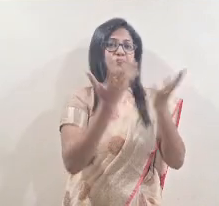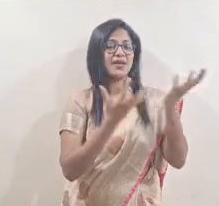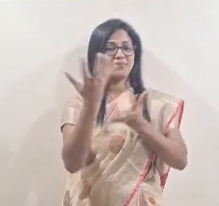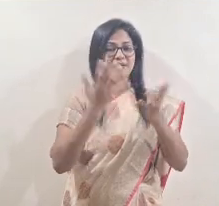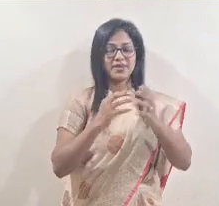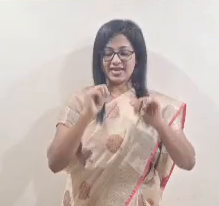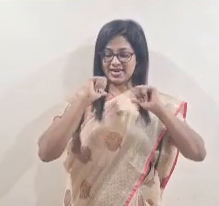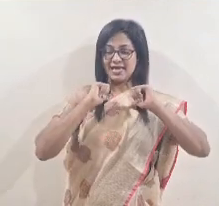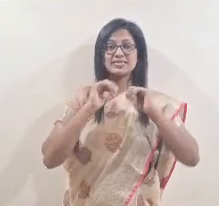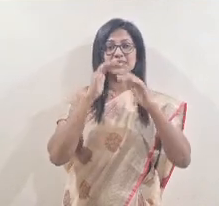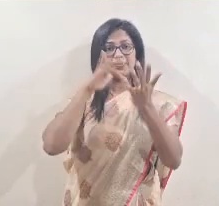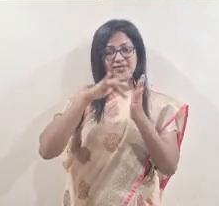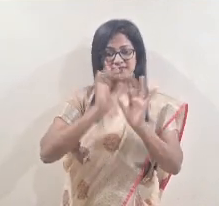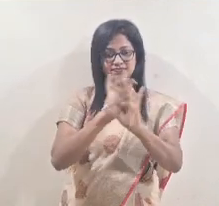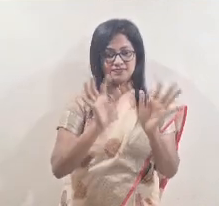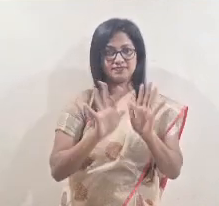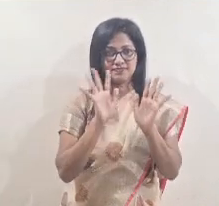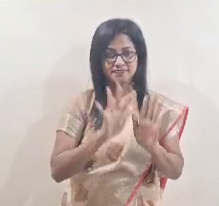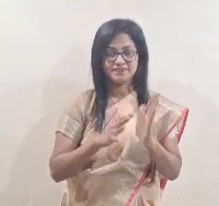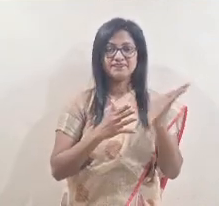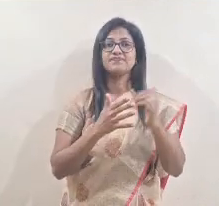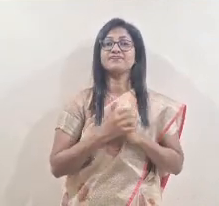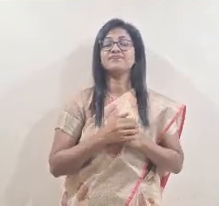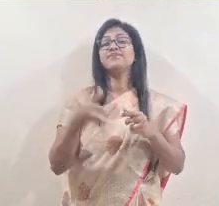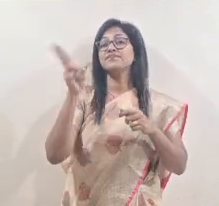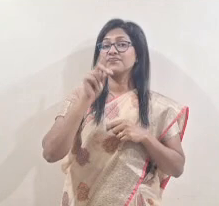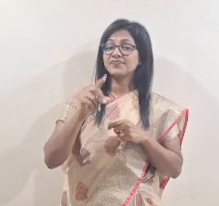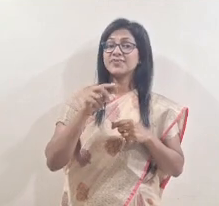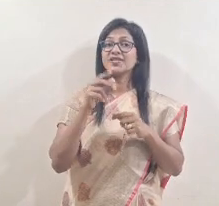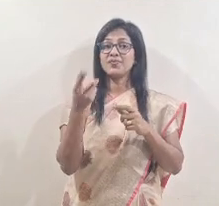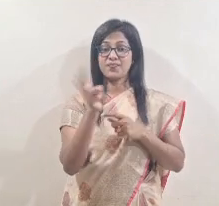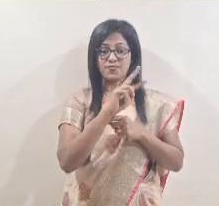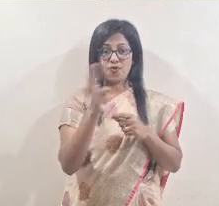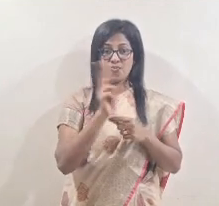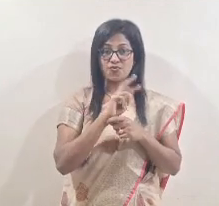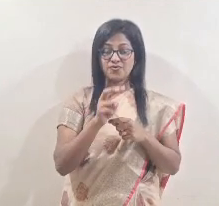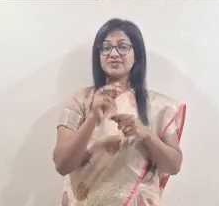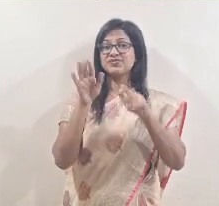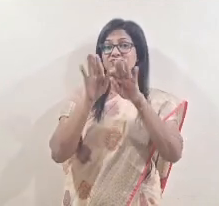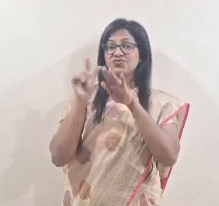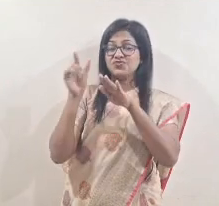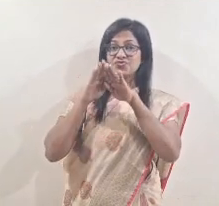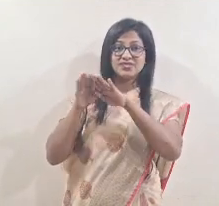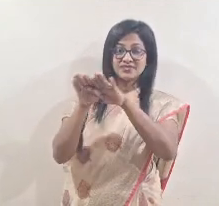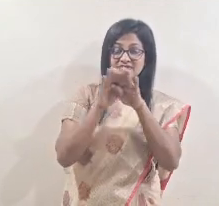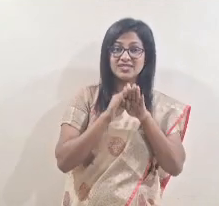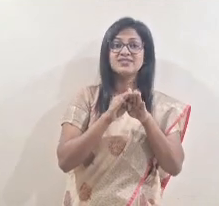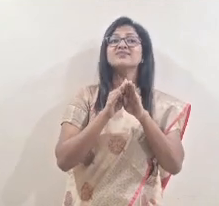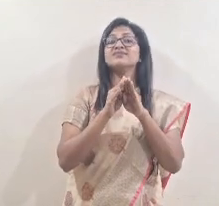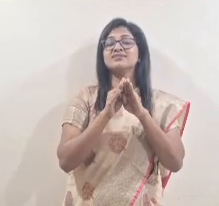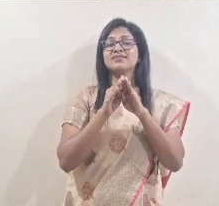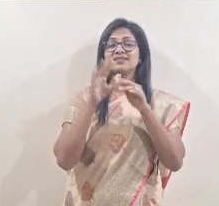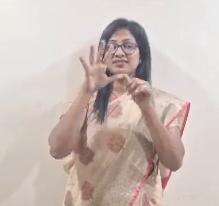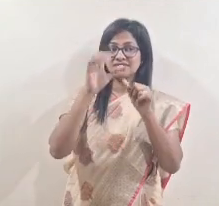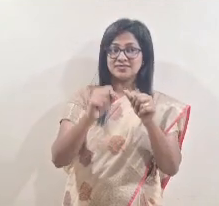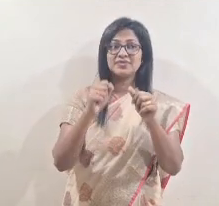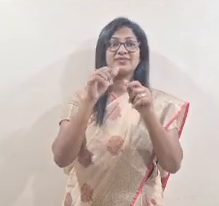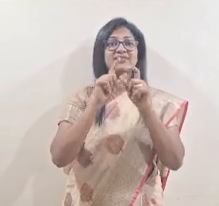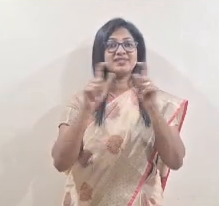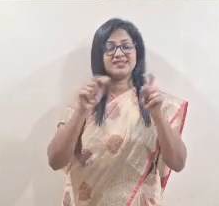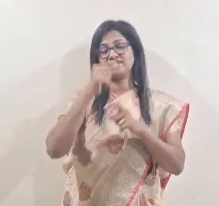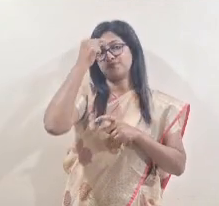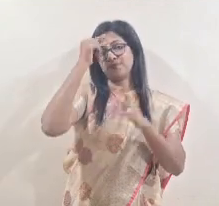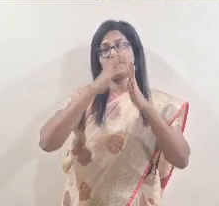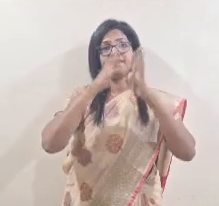they have some resting places. Again, in both of these cases, the universal accessibility and cleanliness is a huge